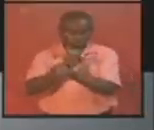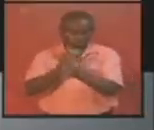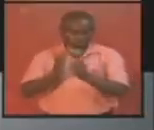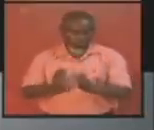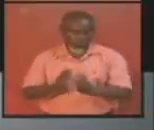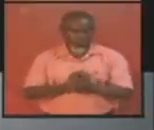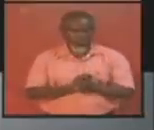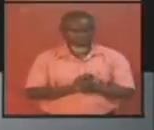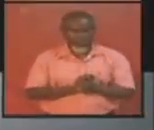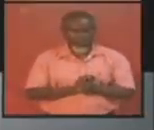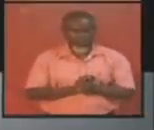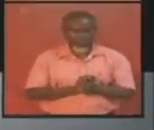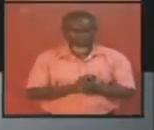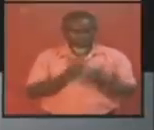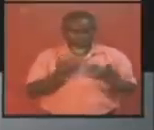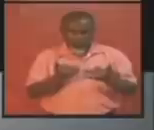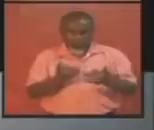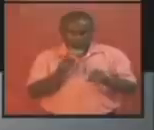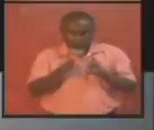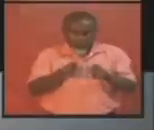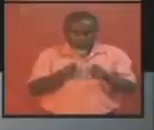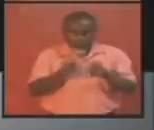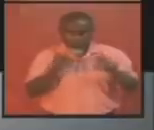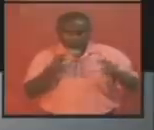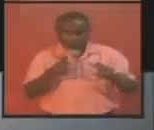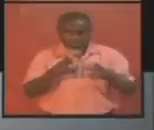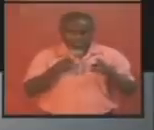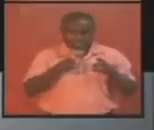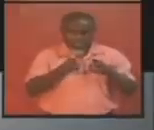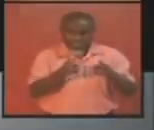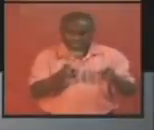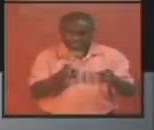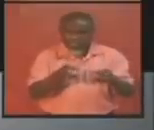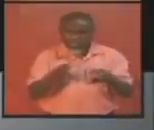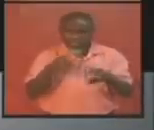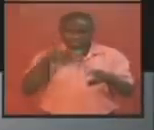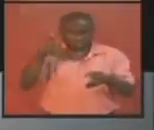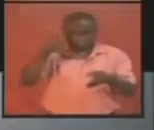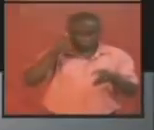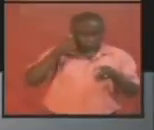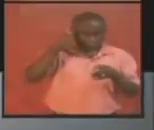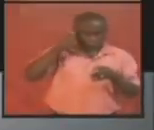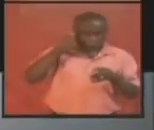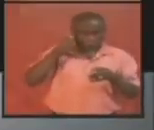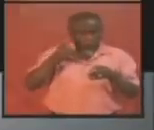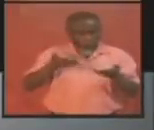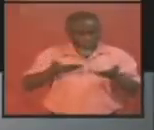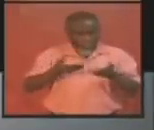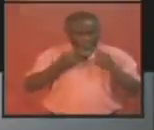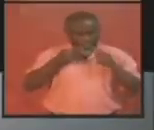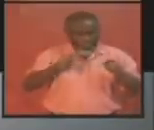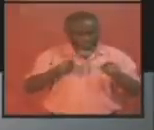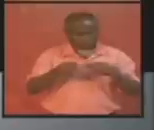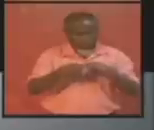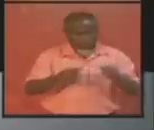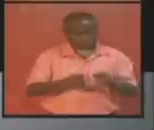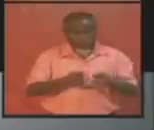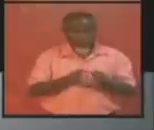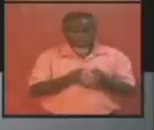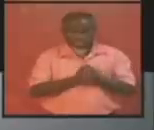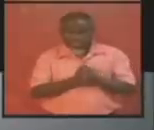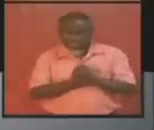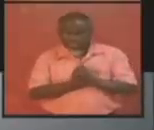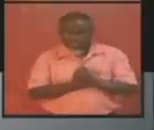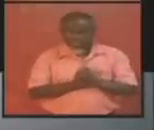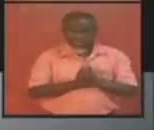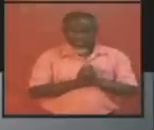have been calling our newsroom, some from the Hindu community. They're asking, can religious services be held at midnight, given the fact that a